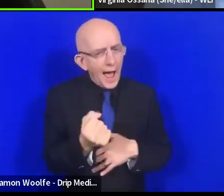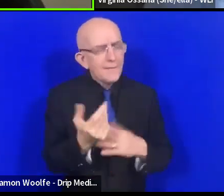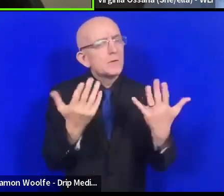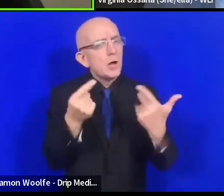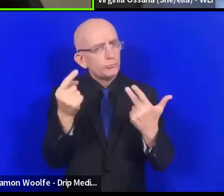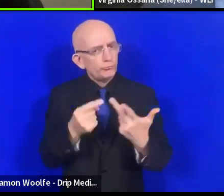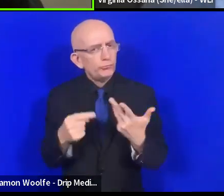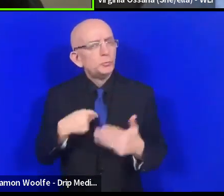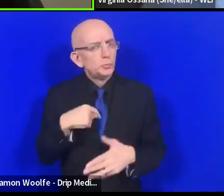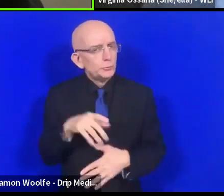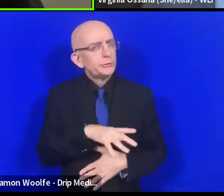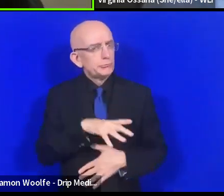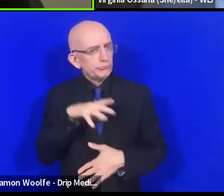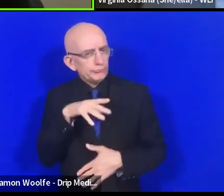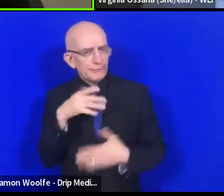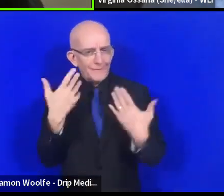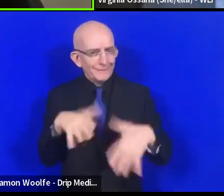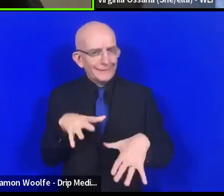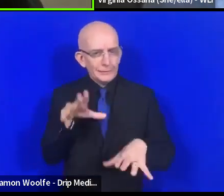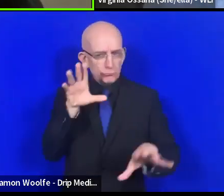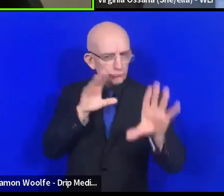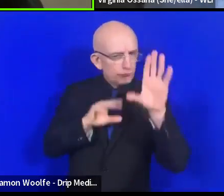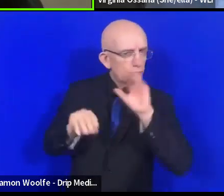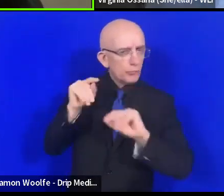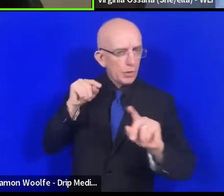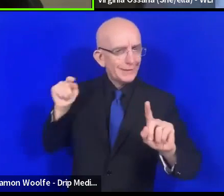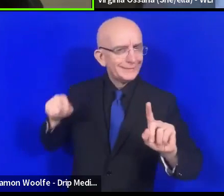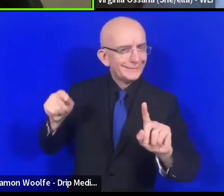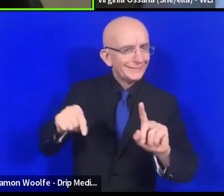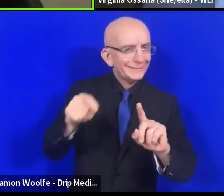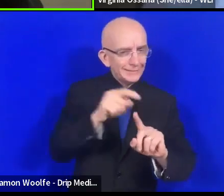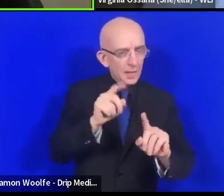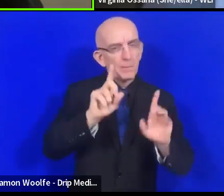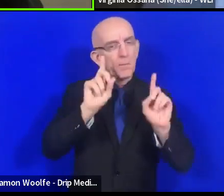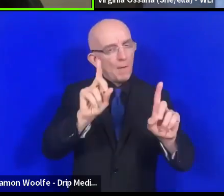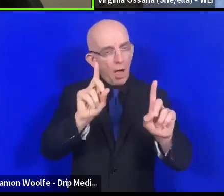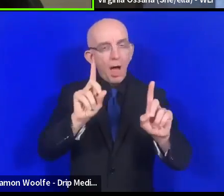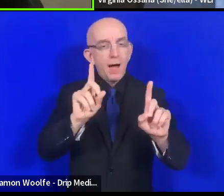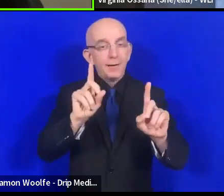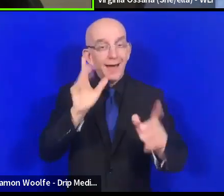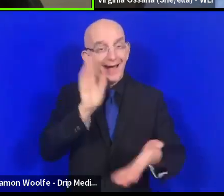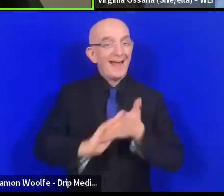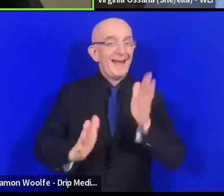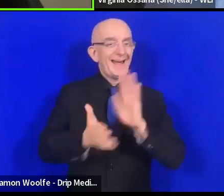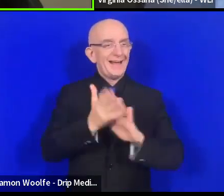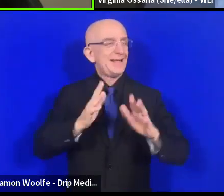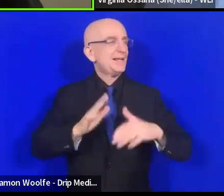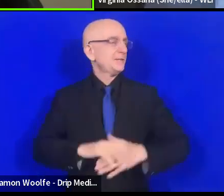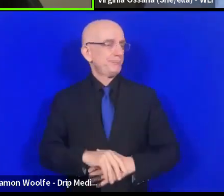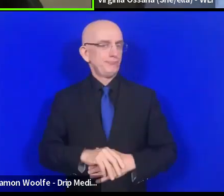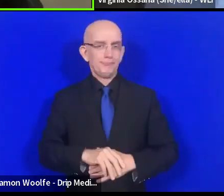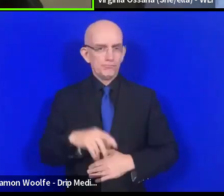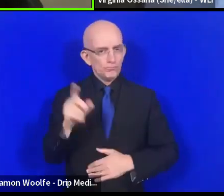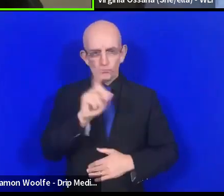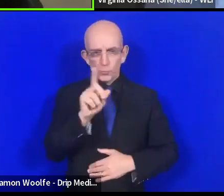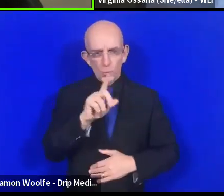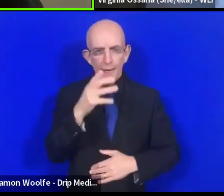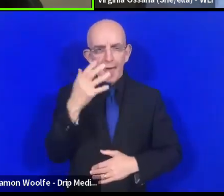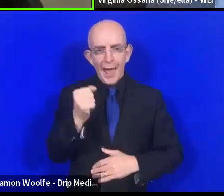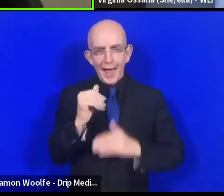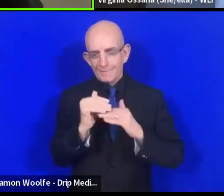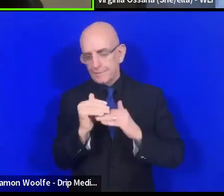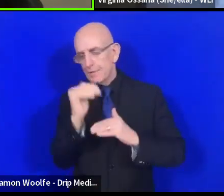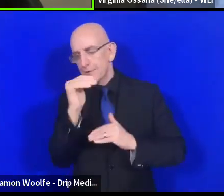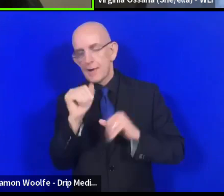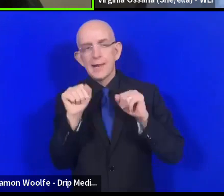be mistakes that have been made. But I think it's really the biggest lesson is just to keep trying